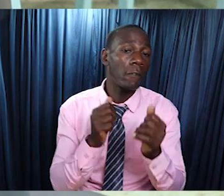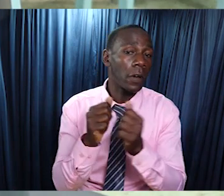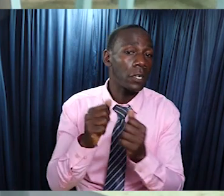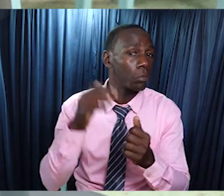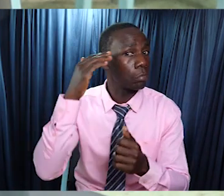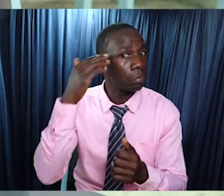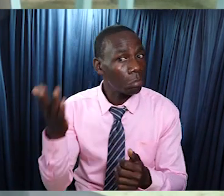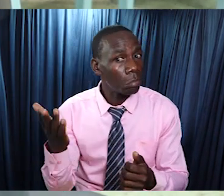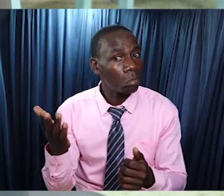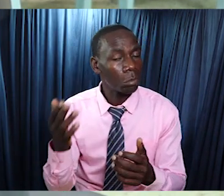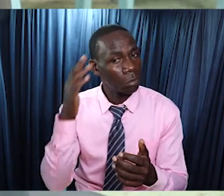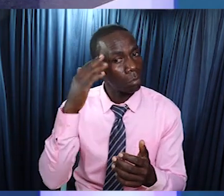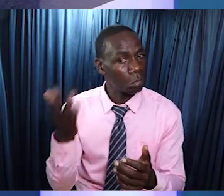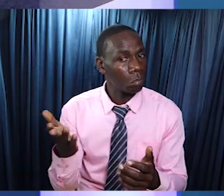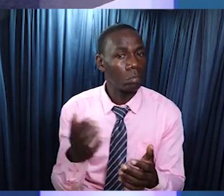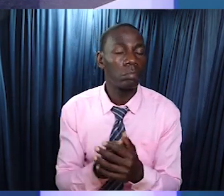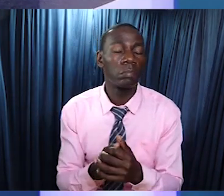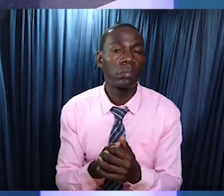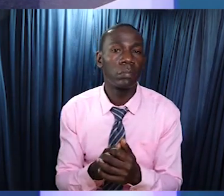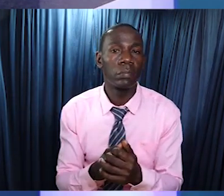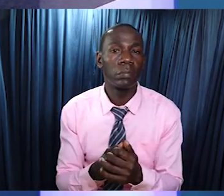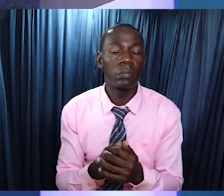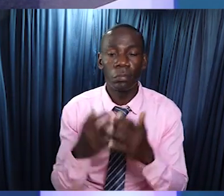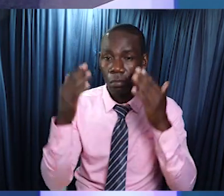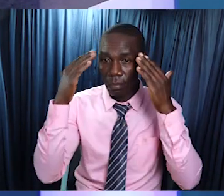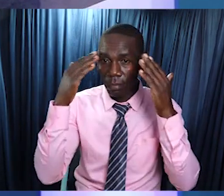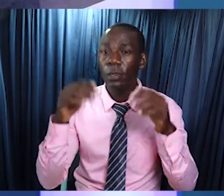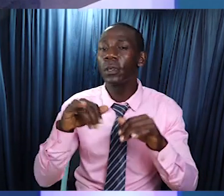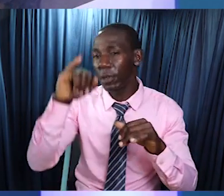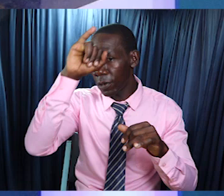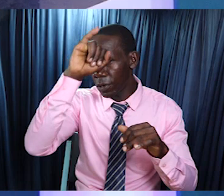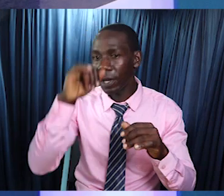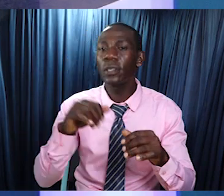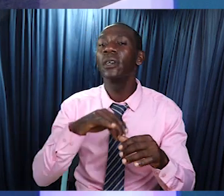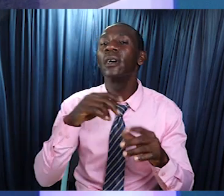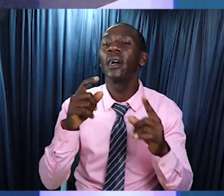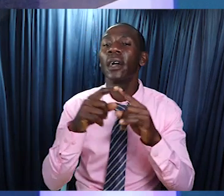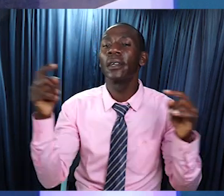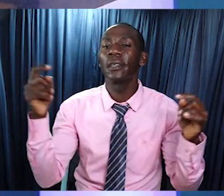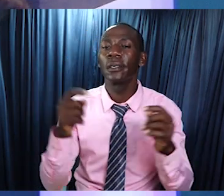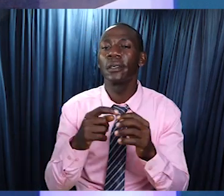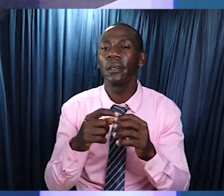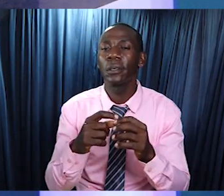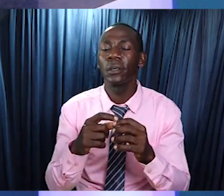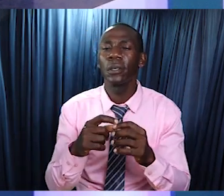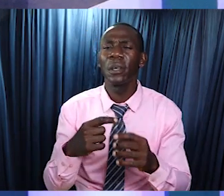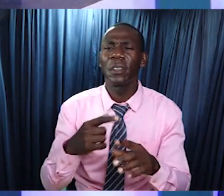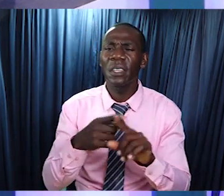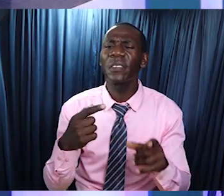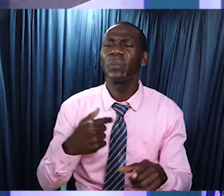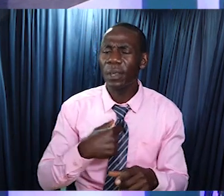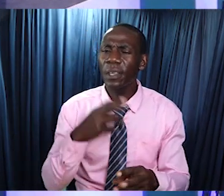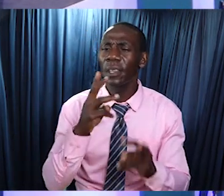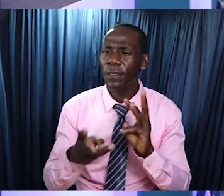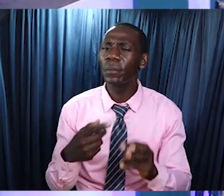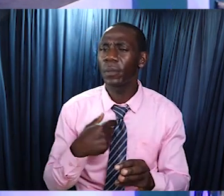Baba huyu anavita na mama kwa nini? Why is your father fighting with your mother? You never ukadharau ukachukia. You despised and hated. Ukasema kama ni mimi. You said